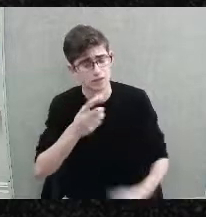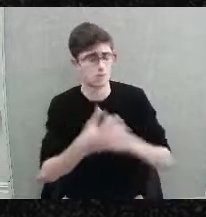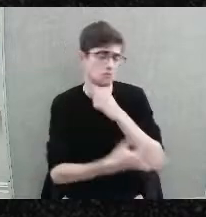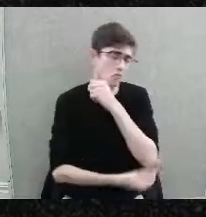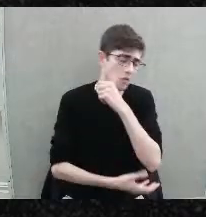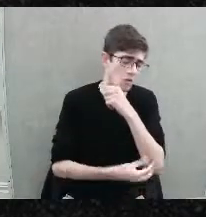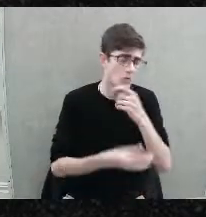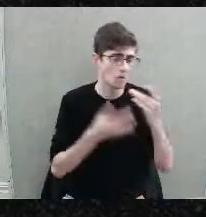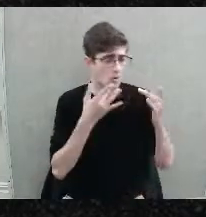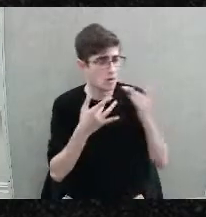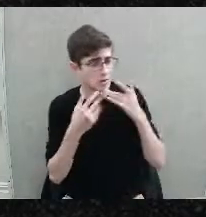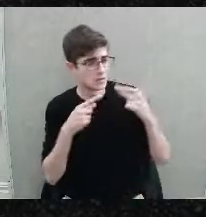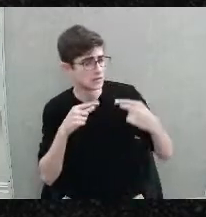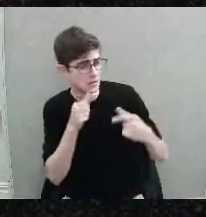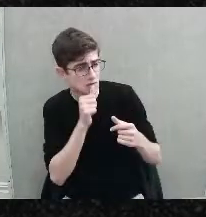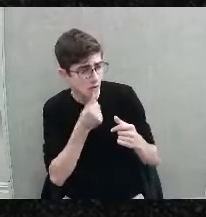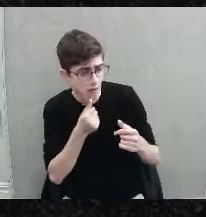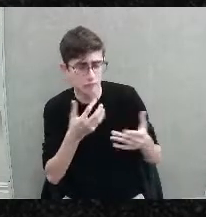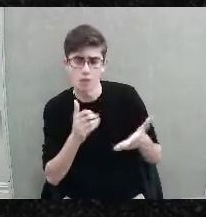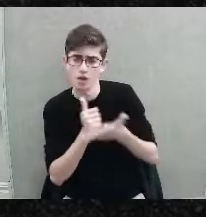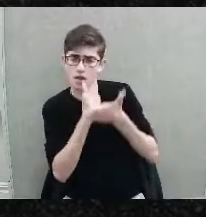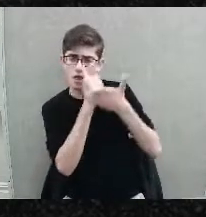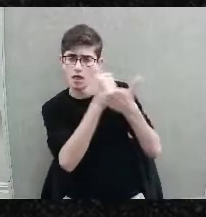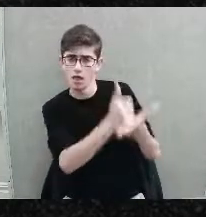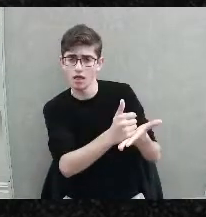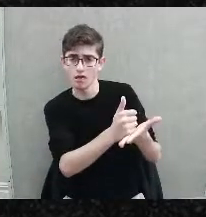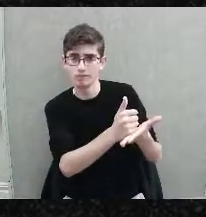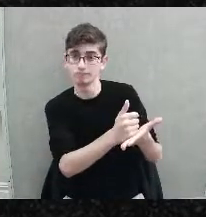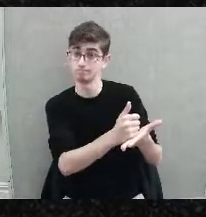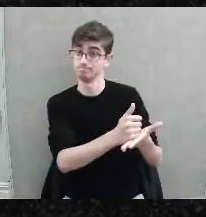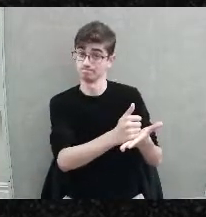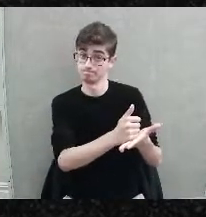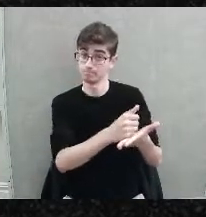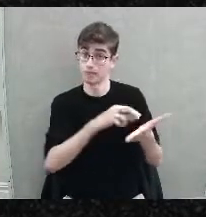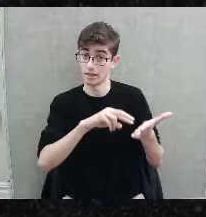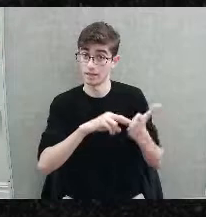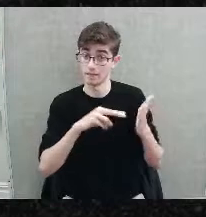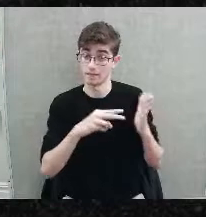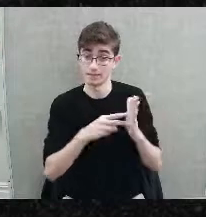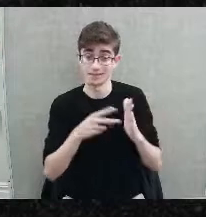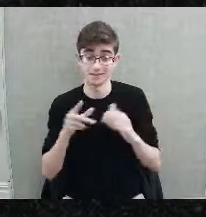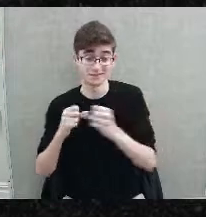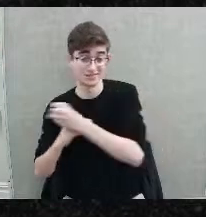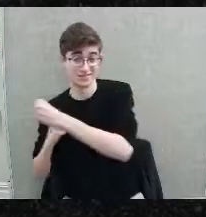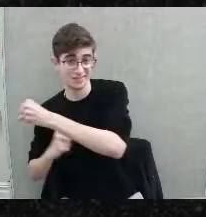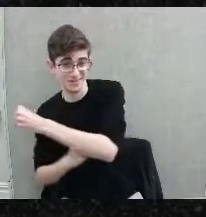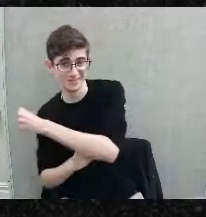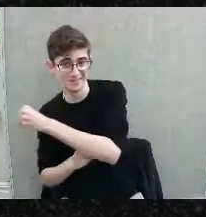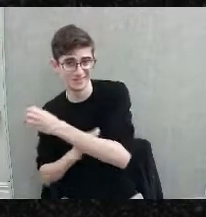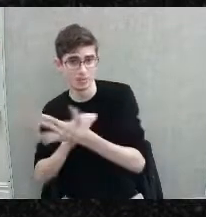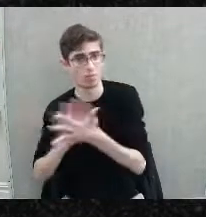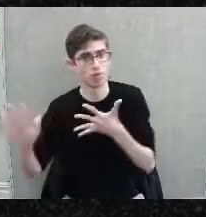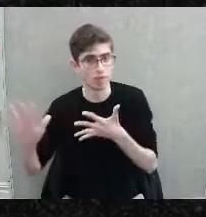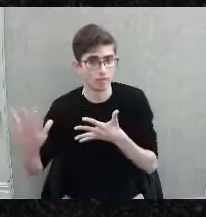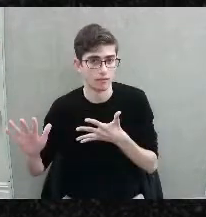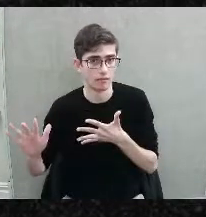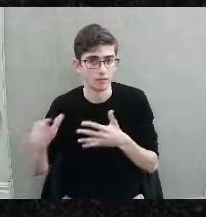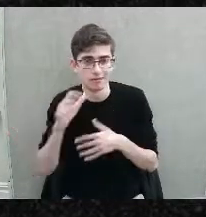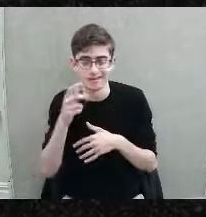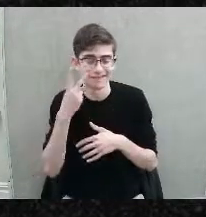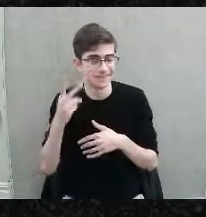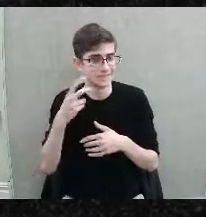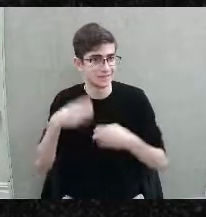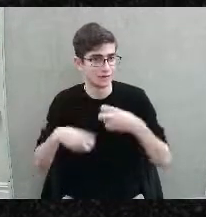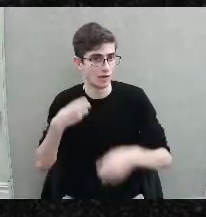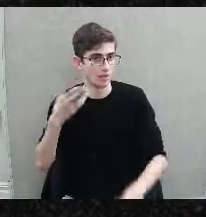What that does is you know, obscures the ways that those neoliberal structures often, you know, generally